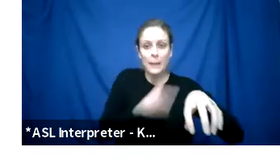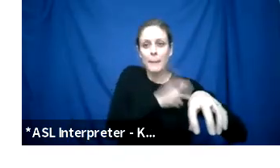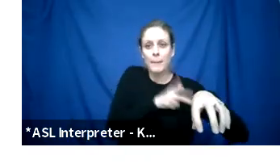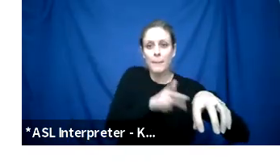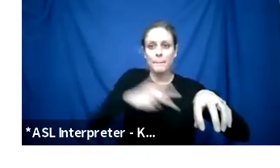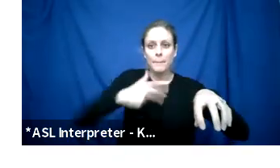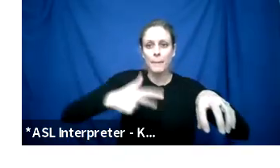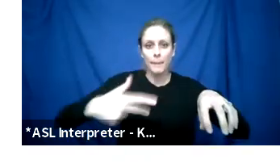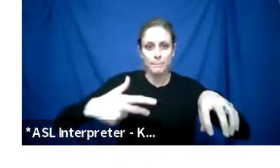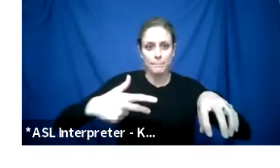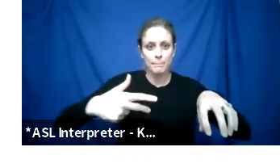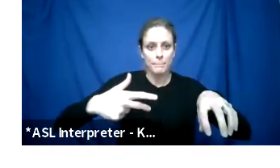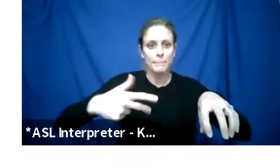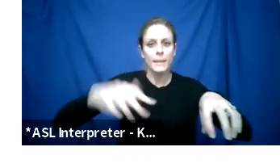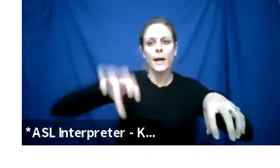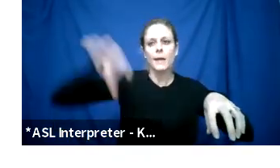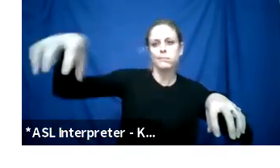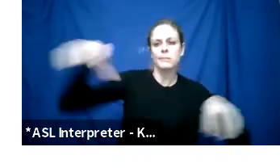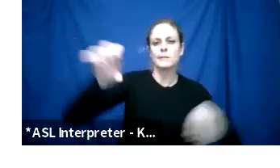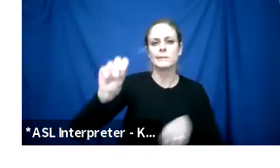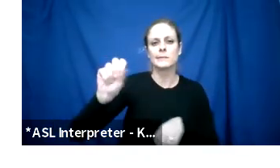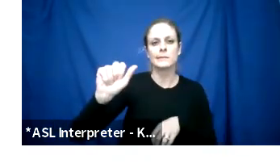and then also a satellite lot.